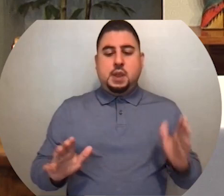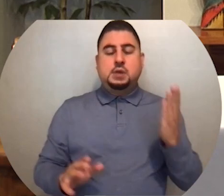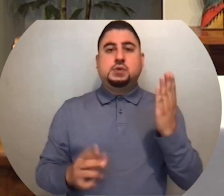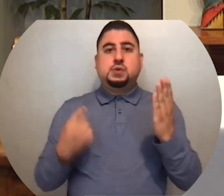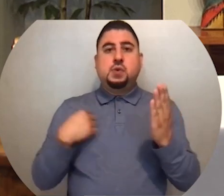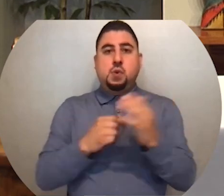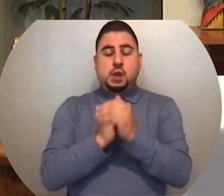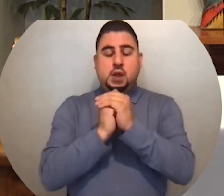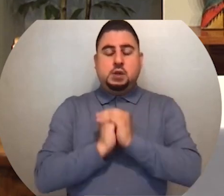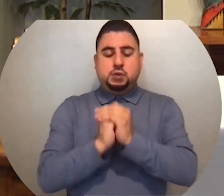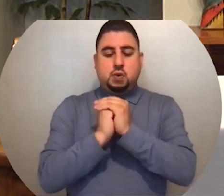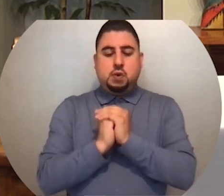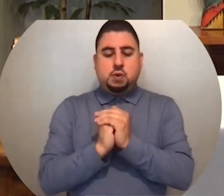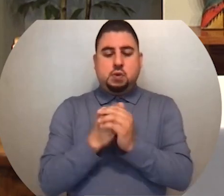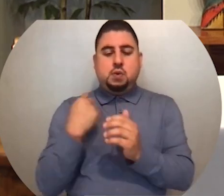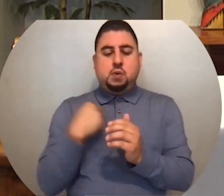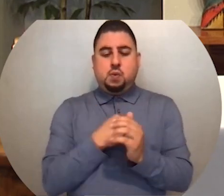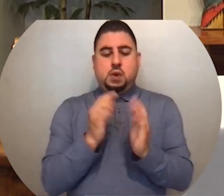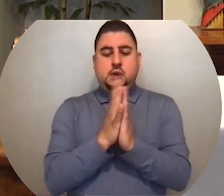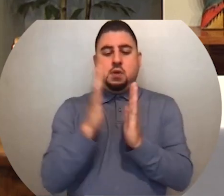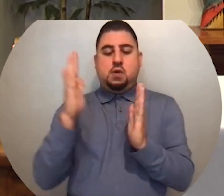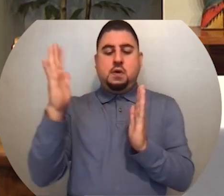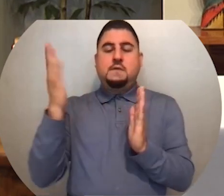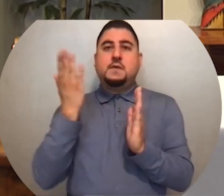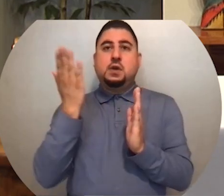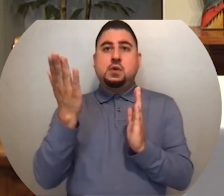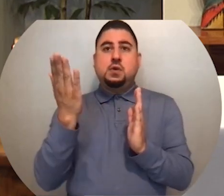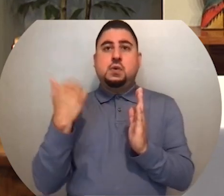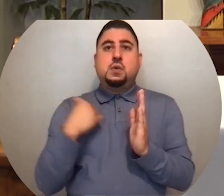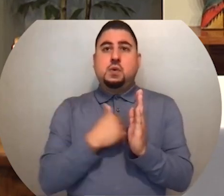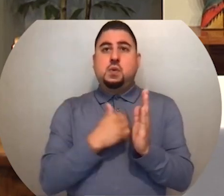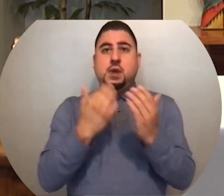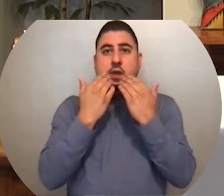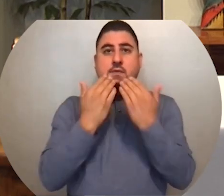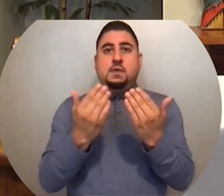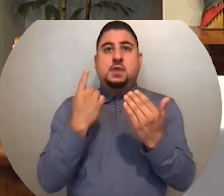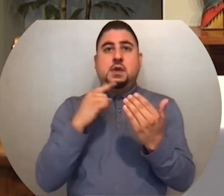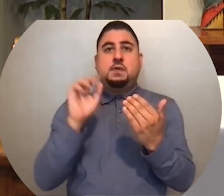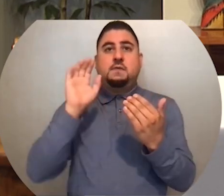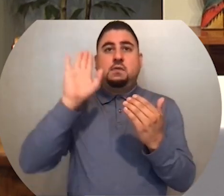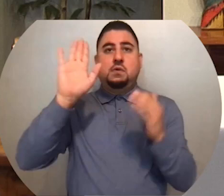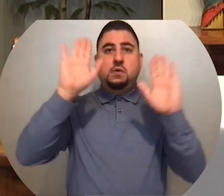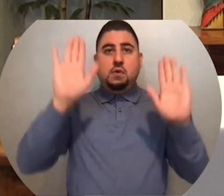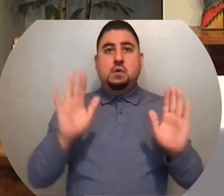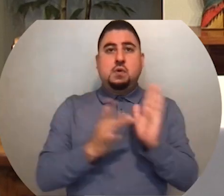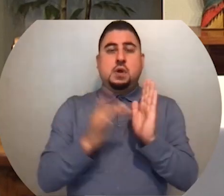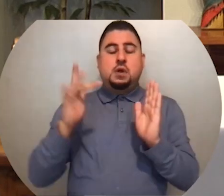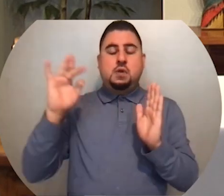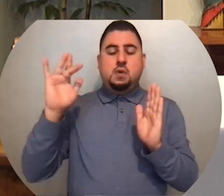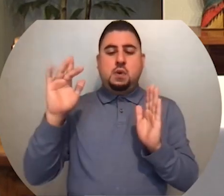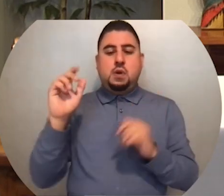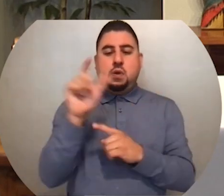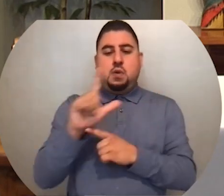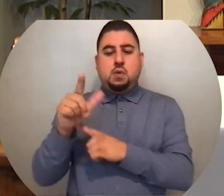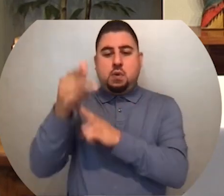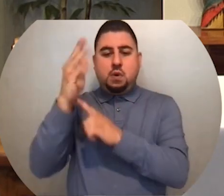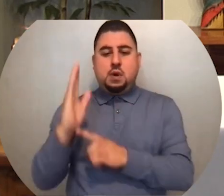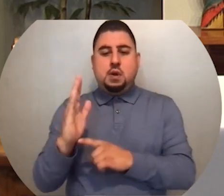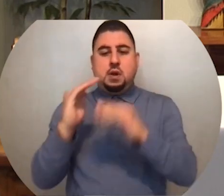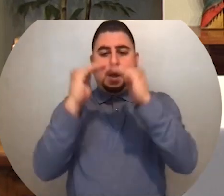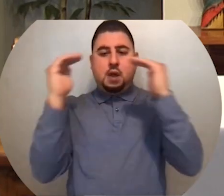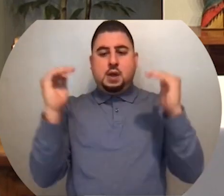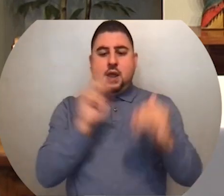you, we bless you, we adore you, we glorify you, we give you thanks for your great glory.